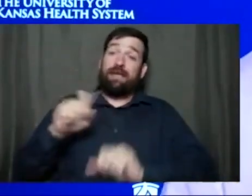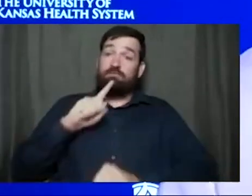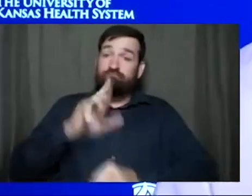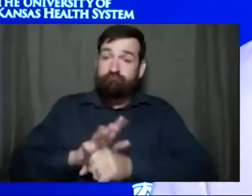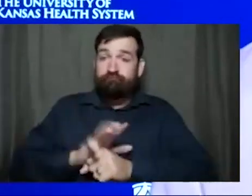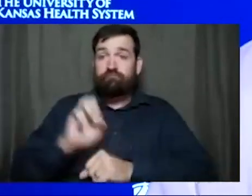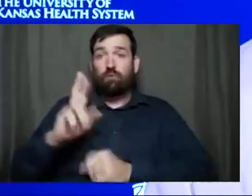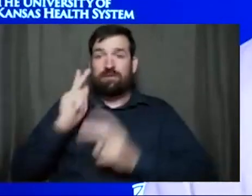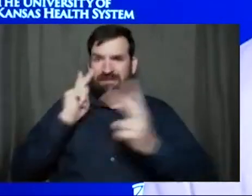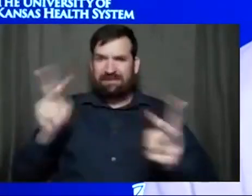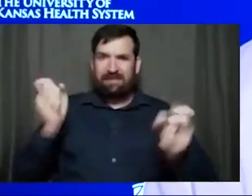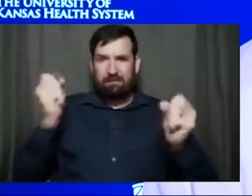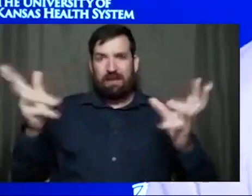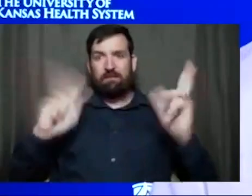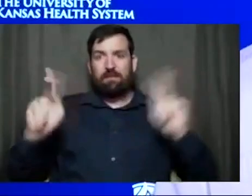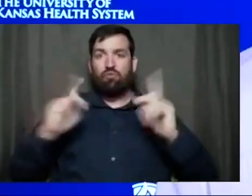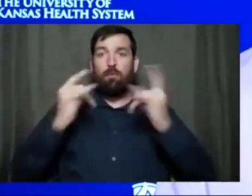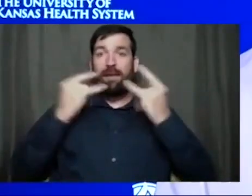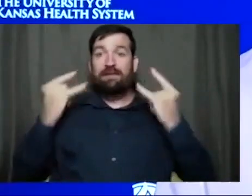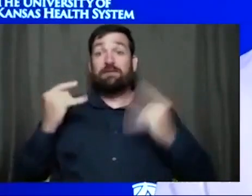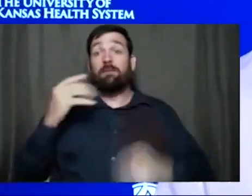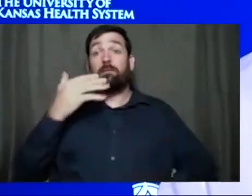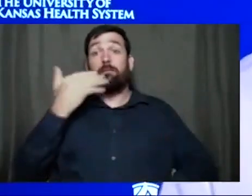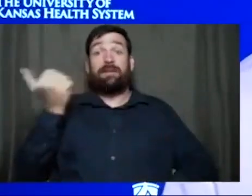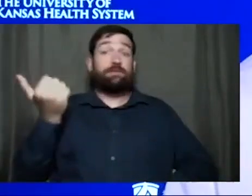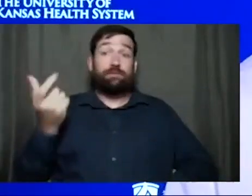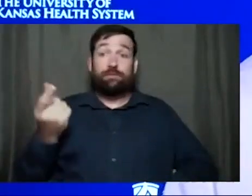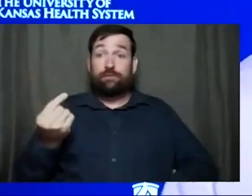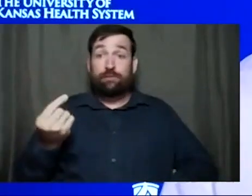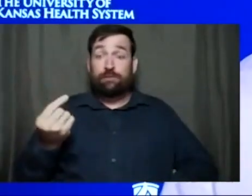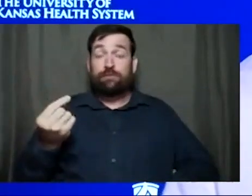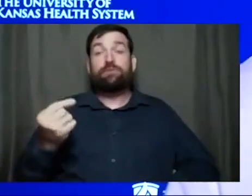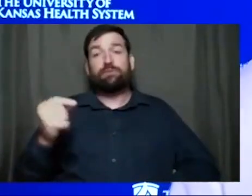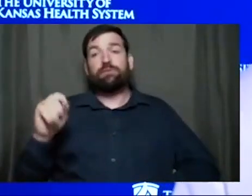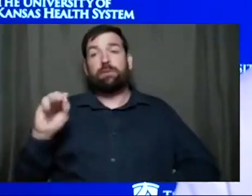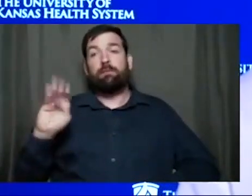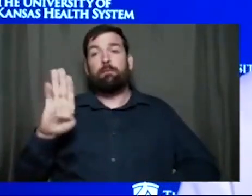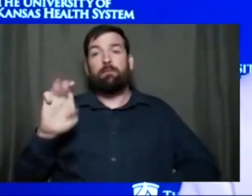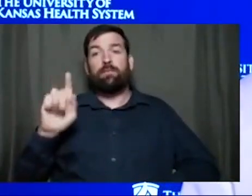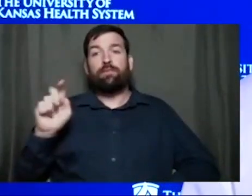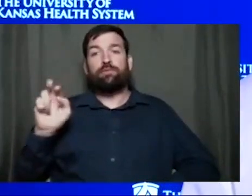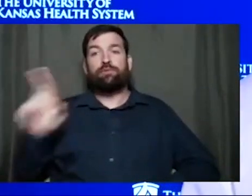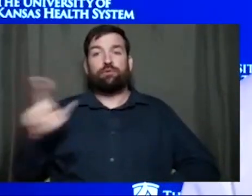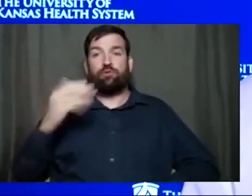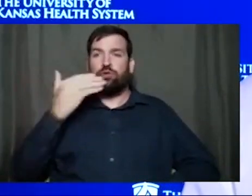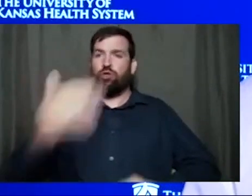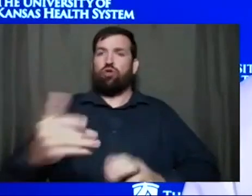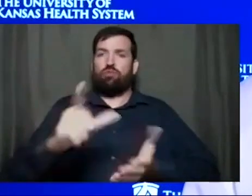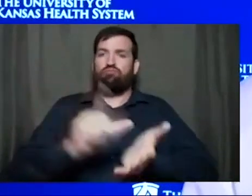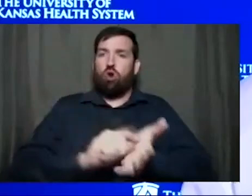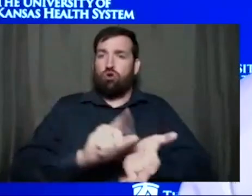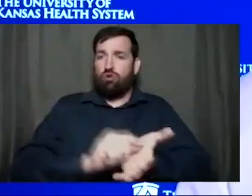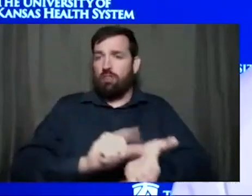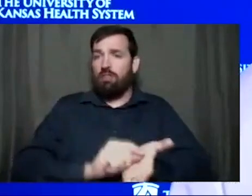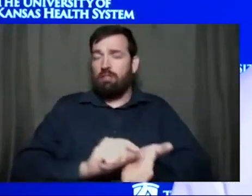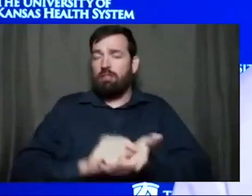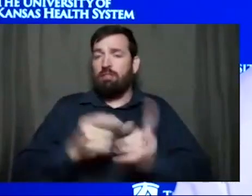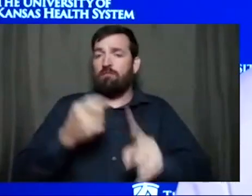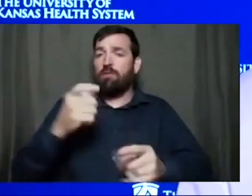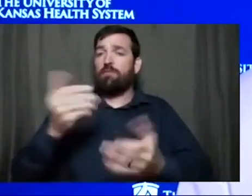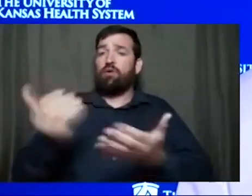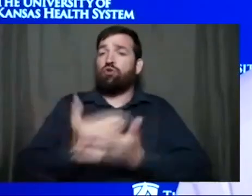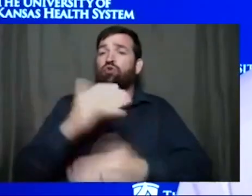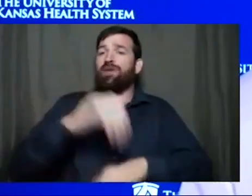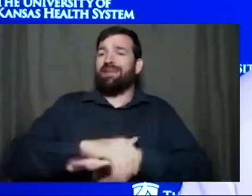wearing masks. The best thing you can do is go get that booster. We have very good articles published this week in the New England Journal of Medicine showing